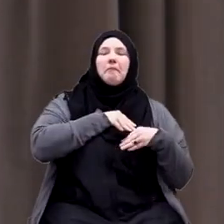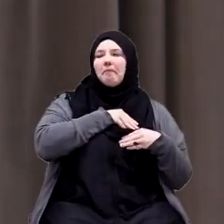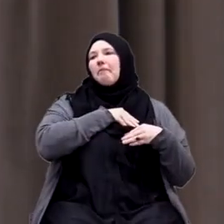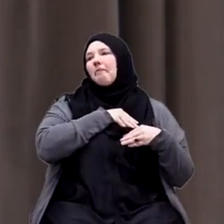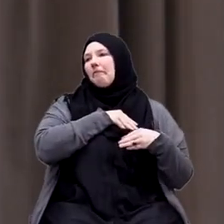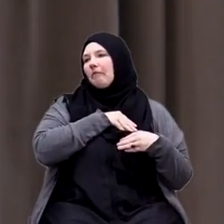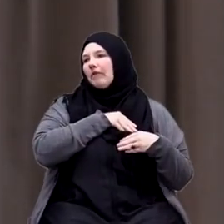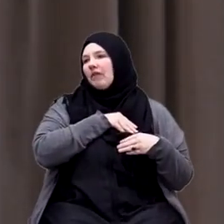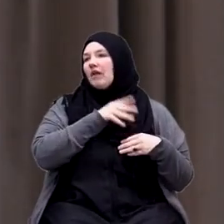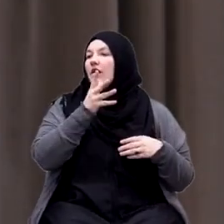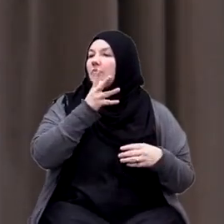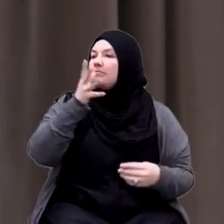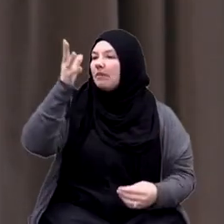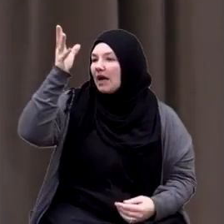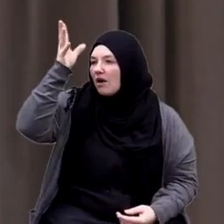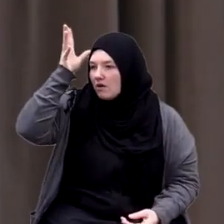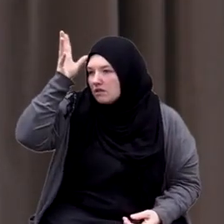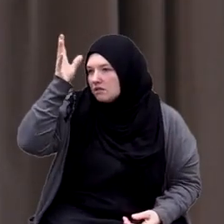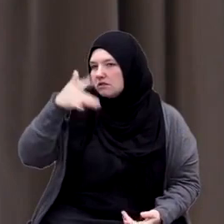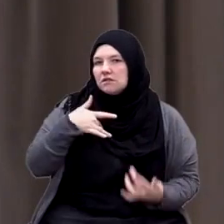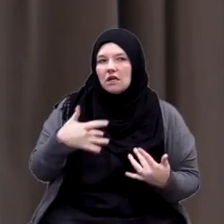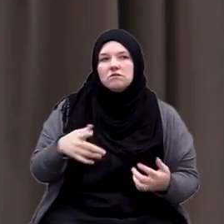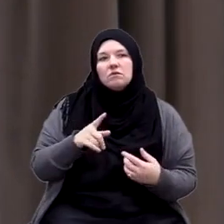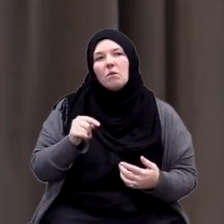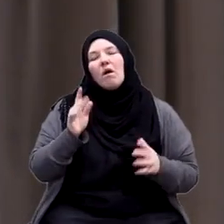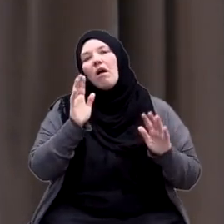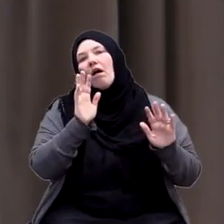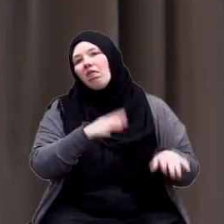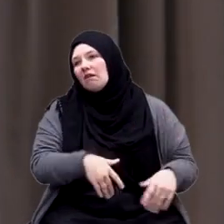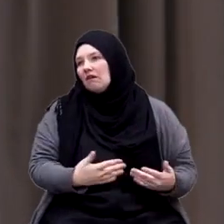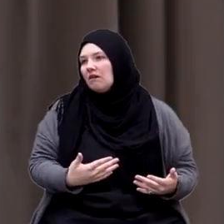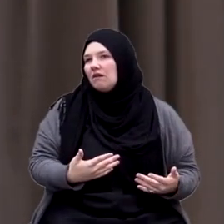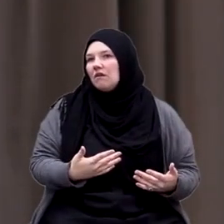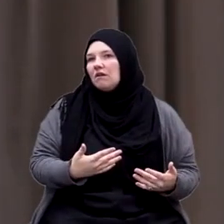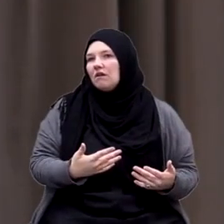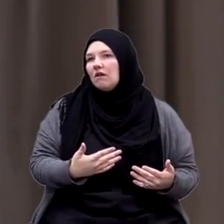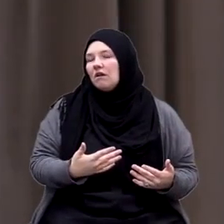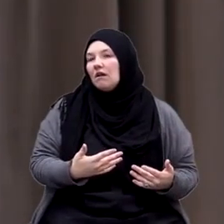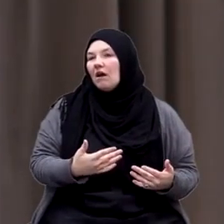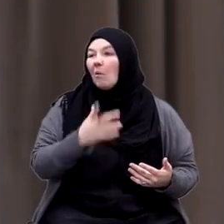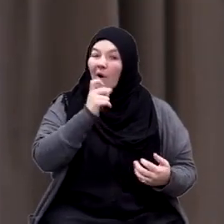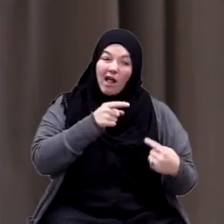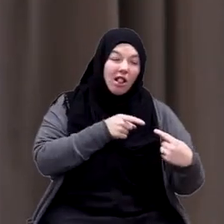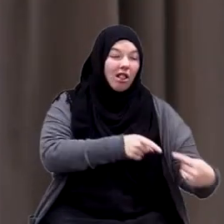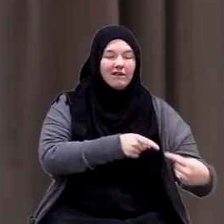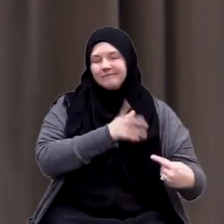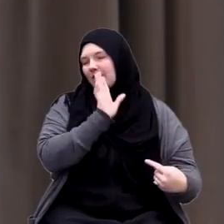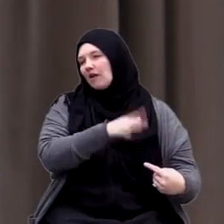We submitted to them all the tools because we don't want the headache.